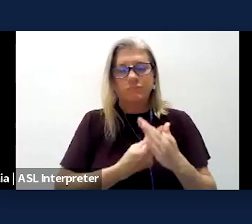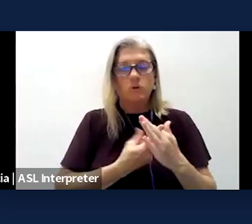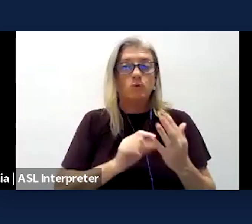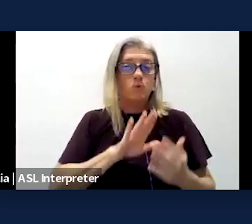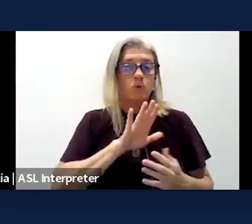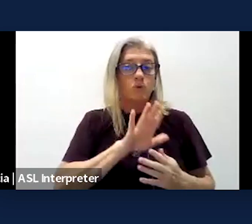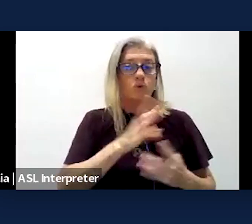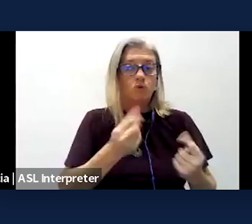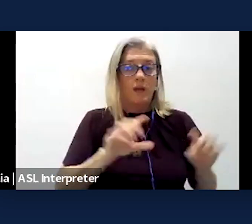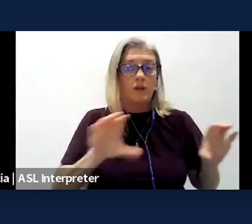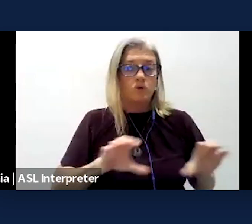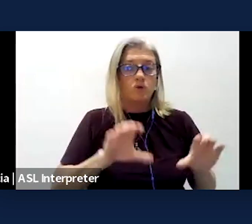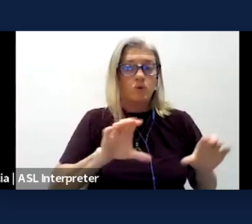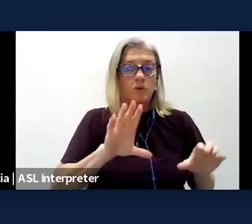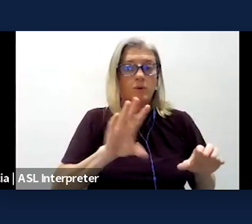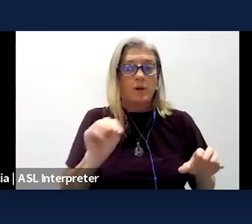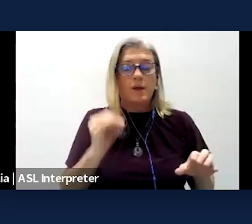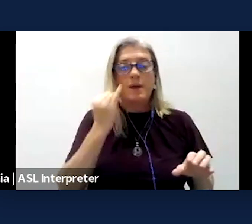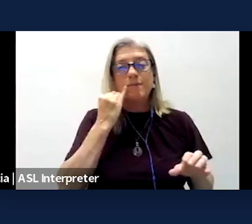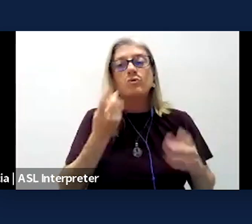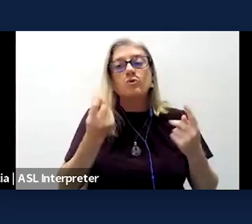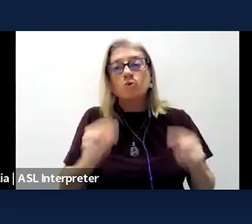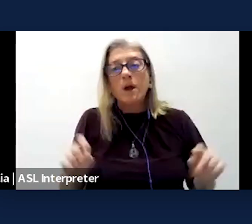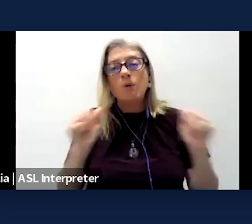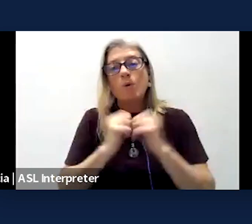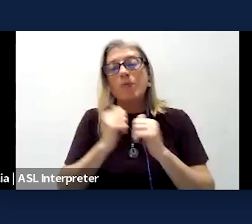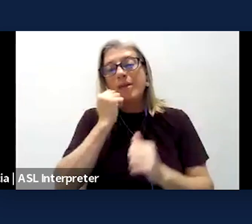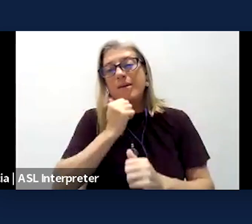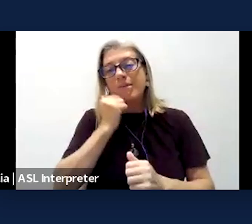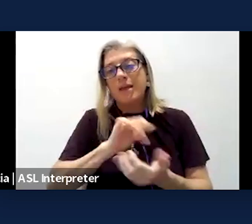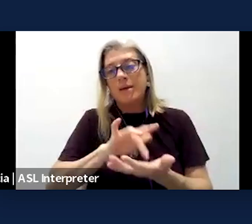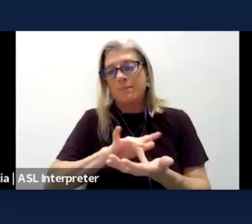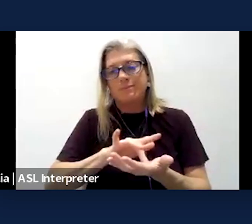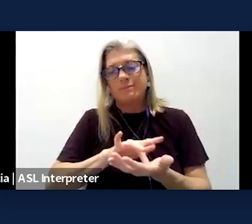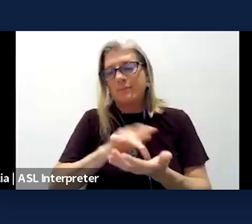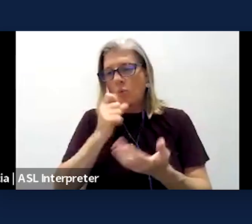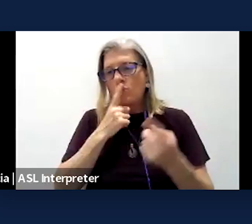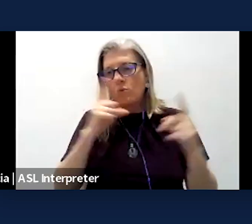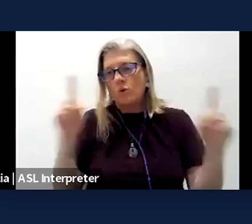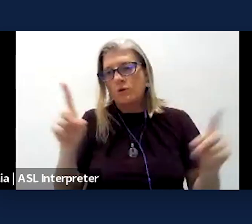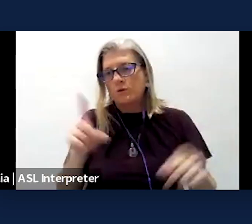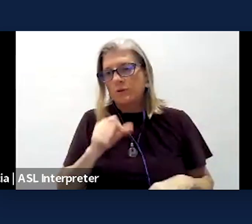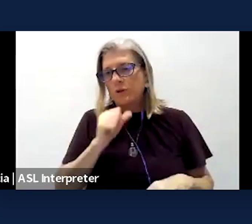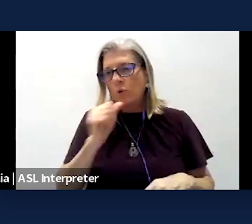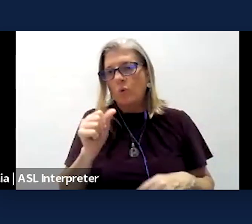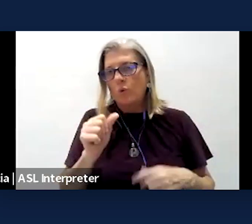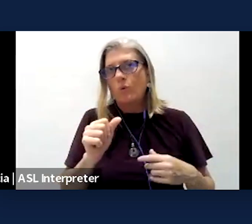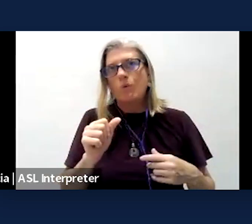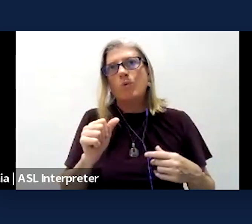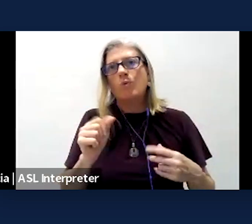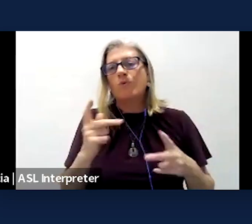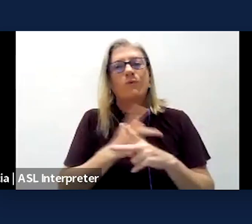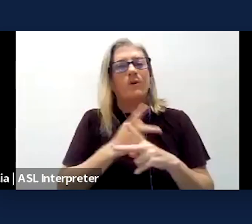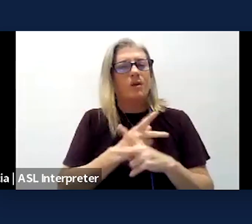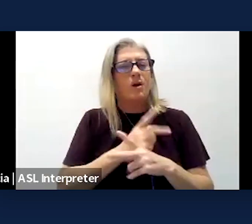your bowel regimen, if you're trying to do it with the everyday medications, it will not work. You will not come up with a good